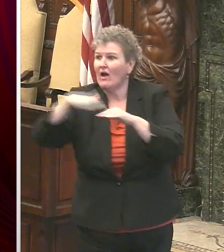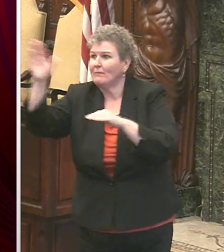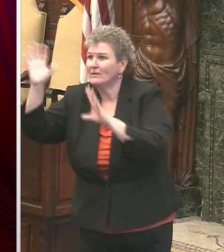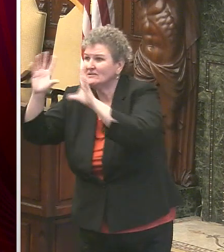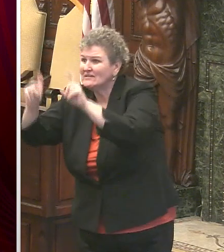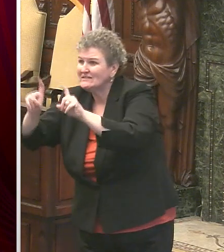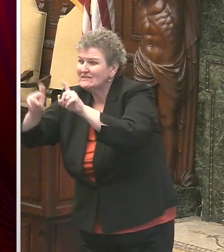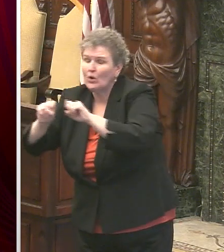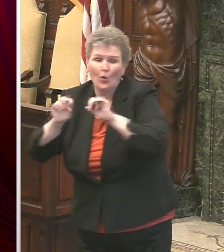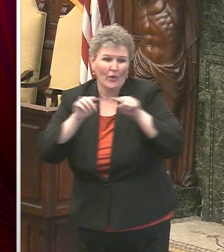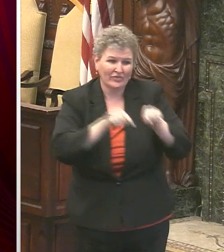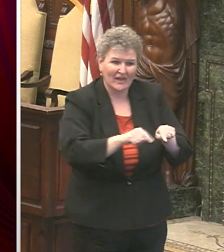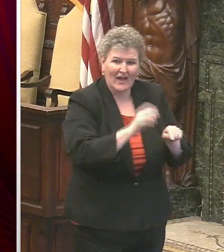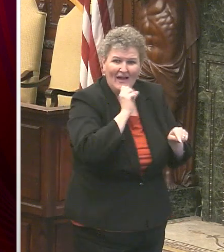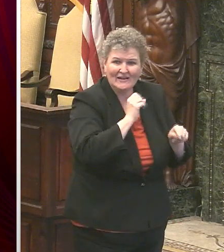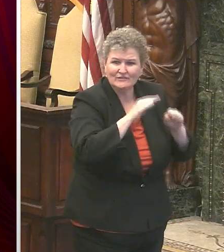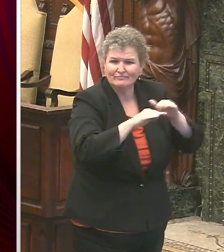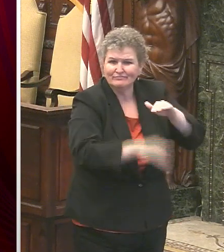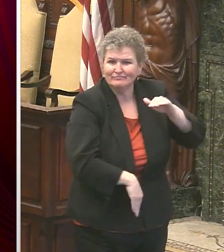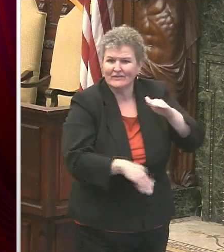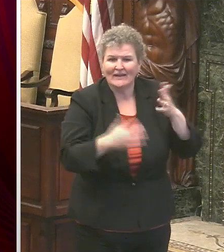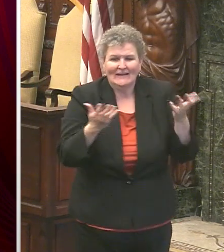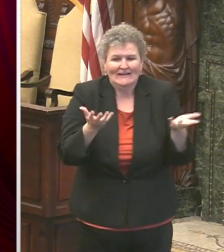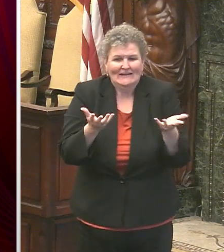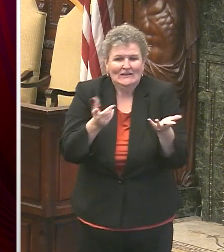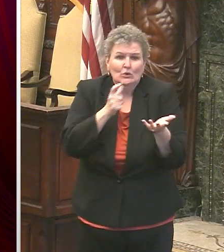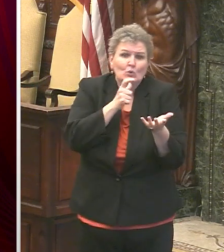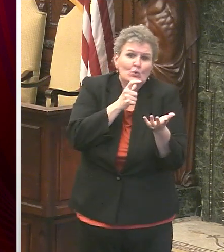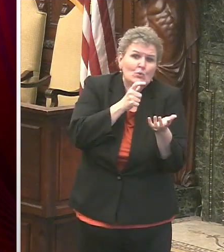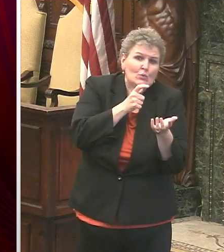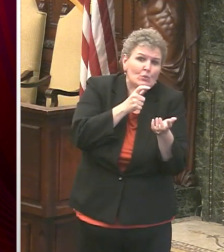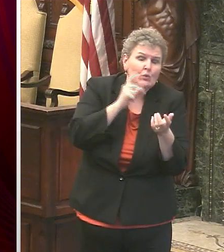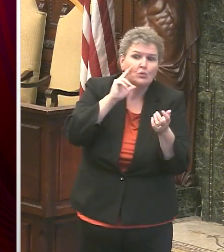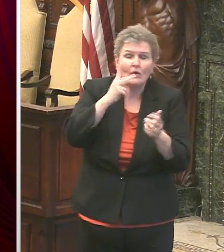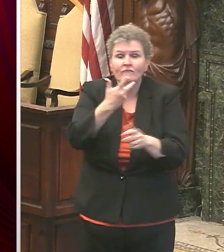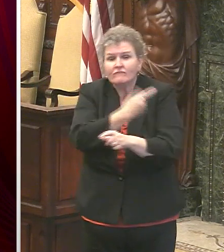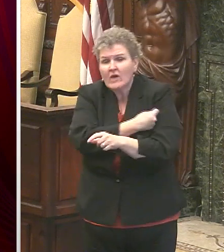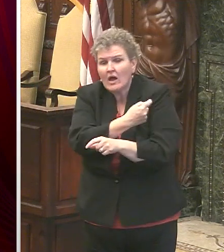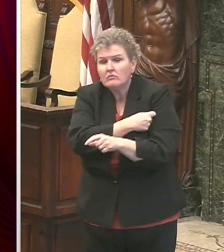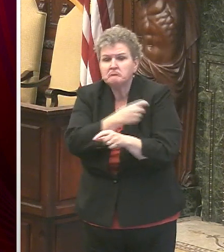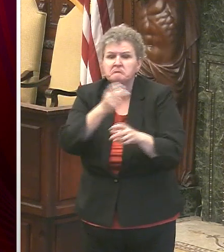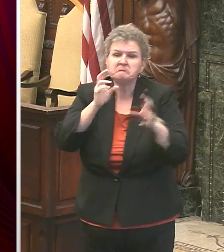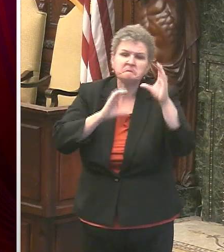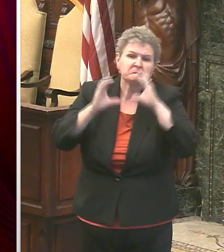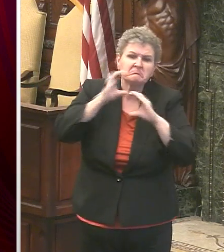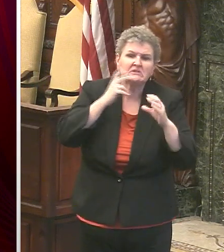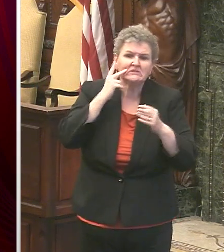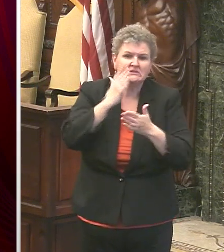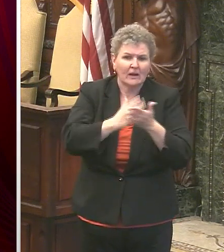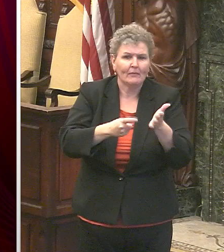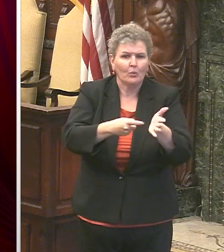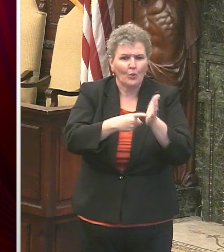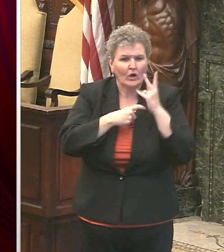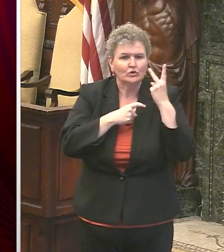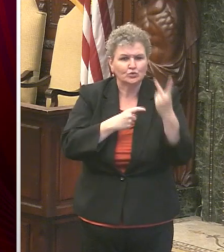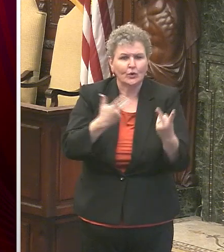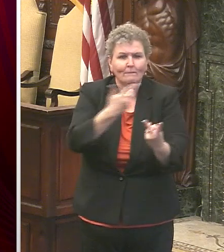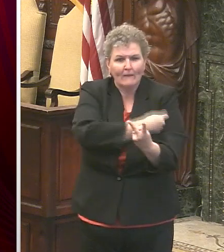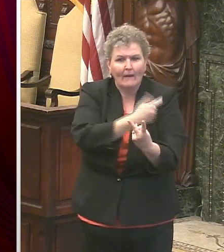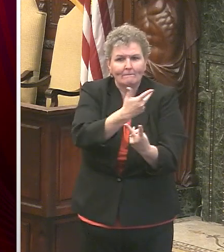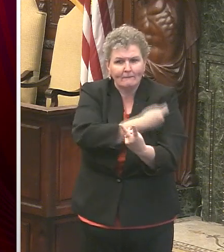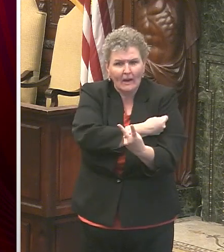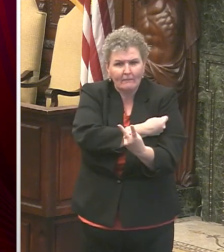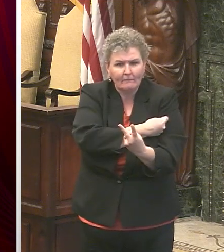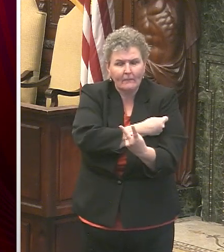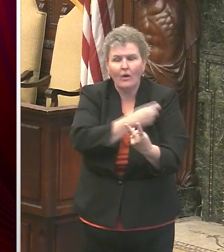be recommended for. Some of the vaccines are to be given in 1 dose. Some of these vaccines are given in 2 doses. We also don't know the storage and